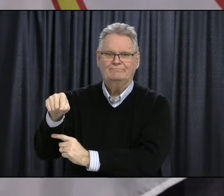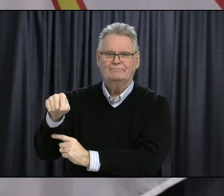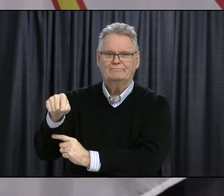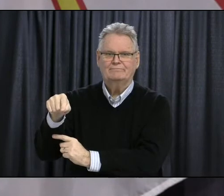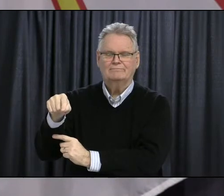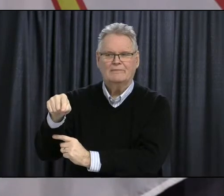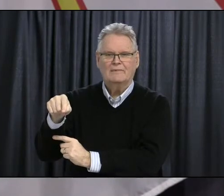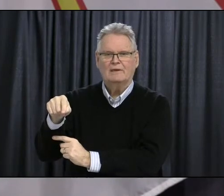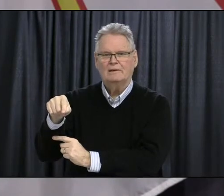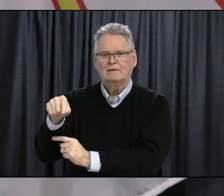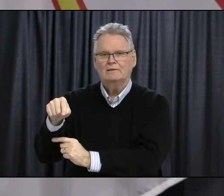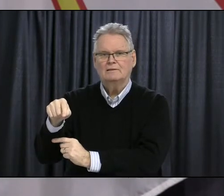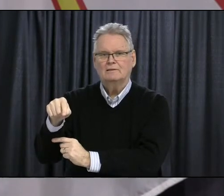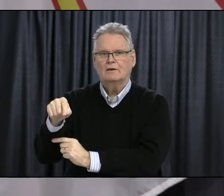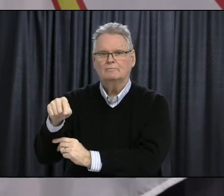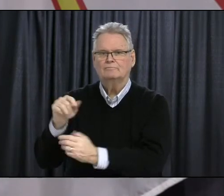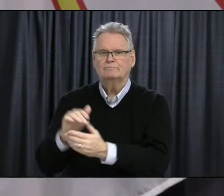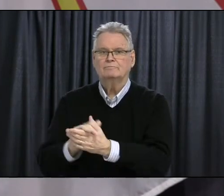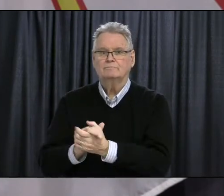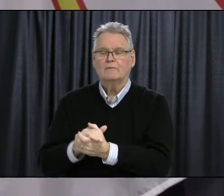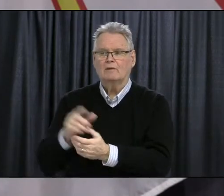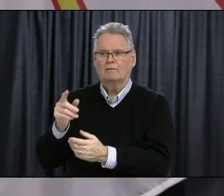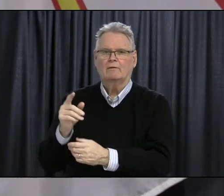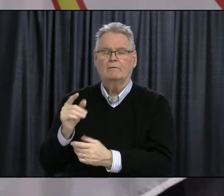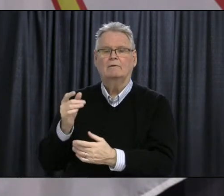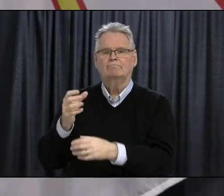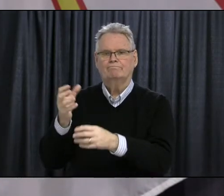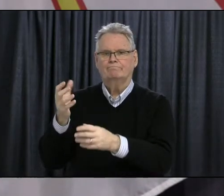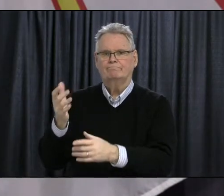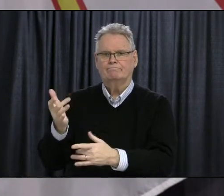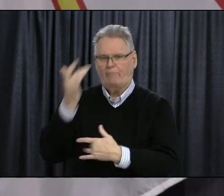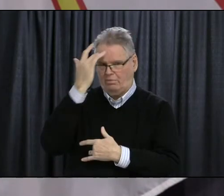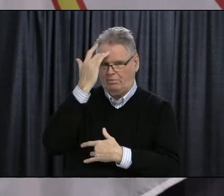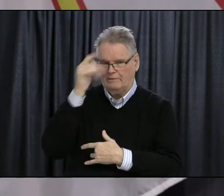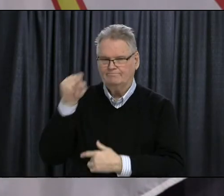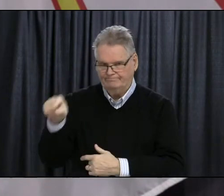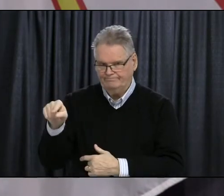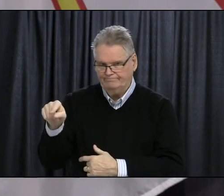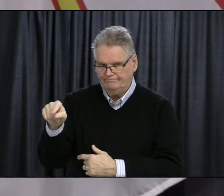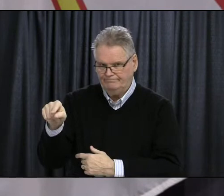like the first person to become unwell. So there's